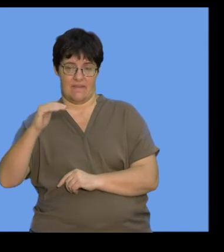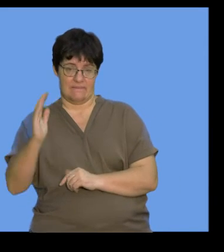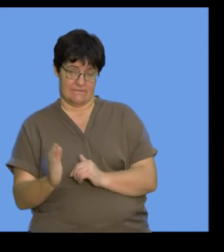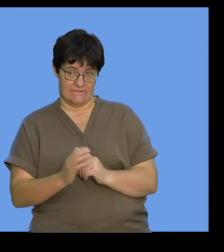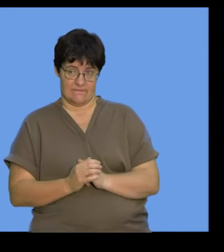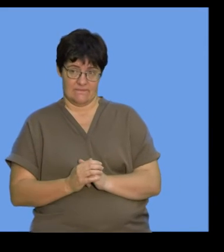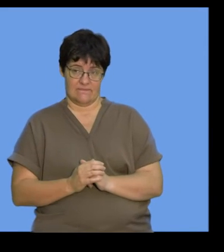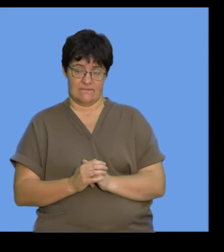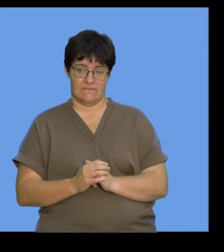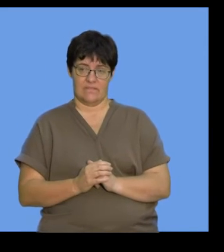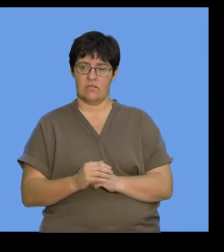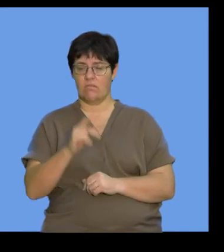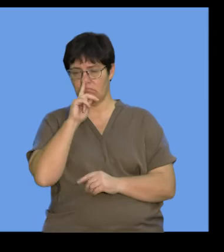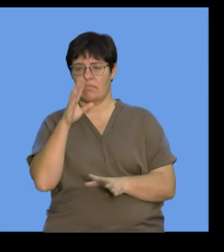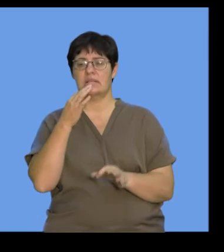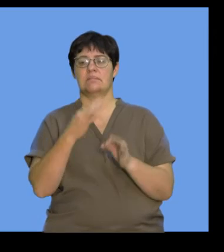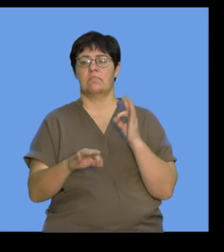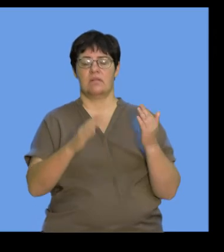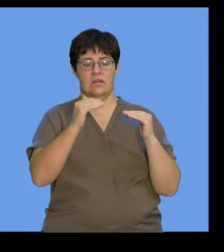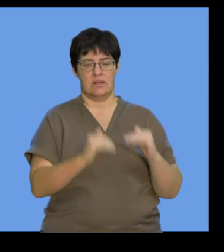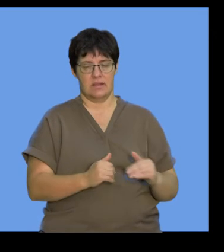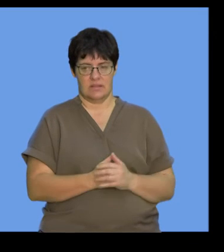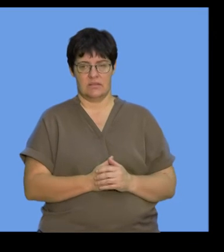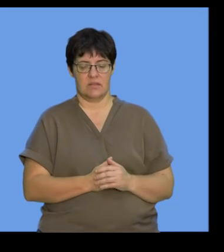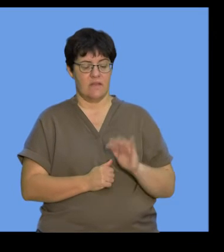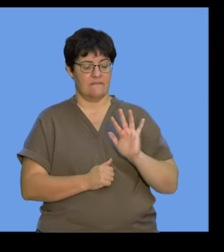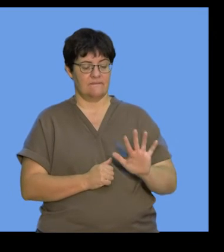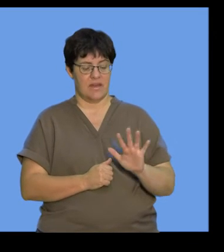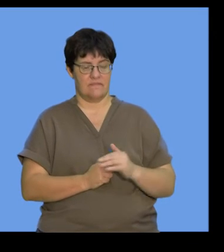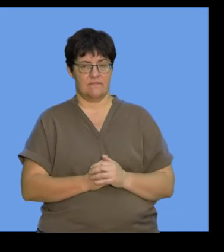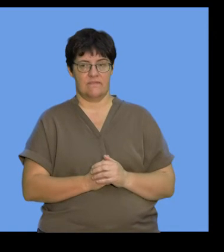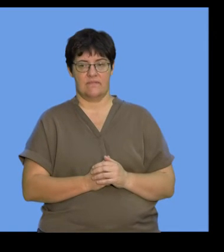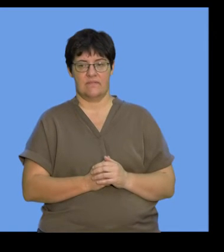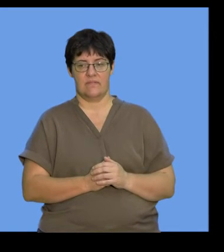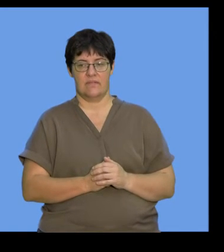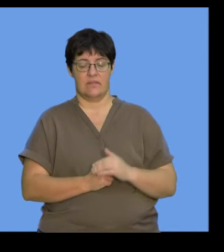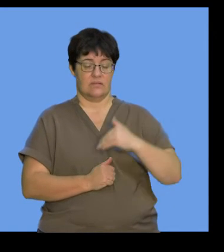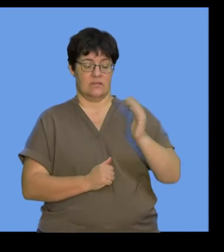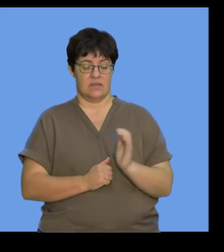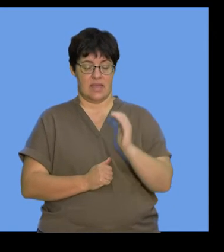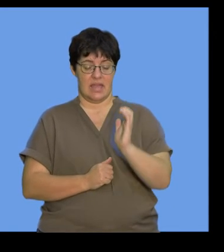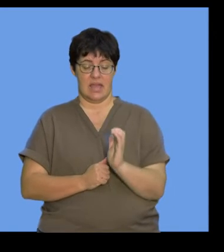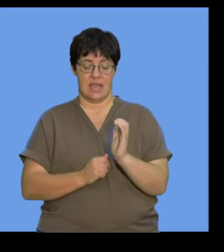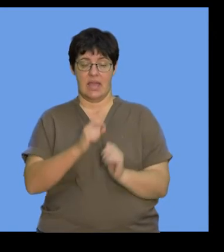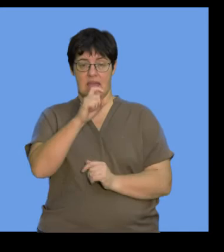5. And then you can simplify it further, right? So this becomes 5 into x